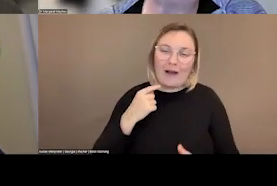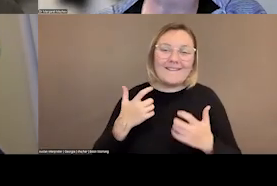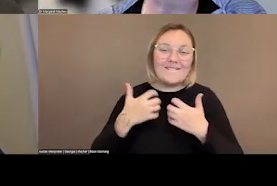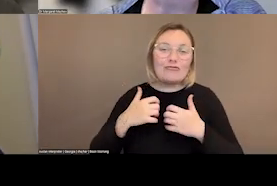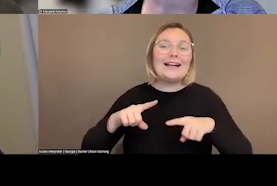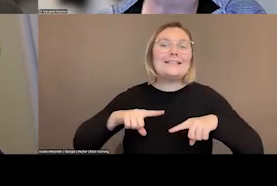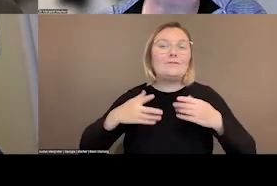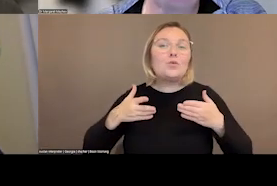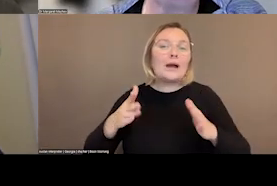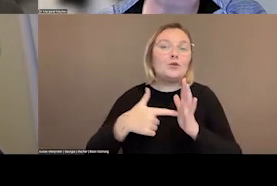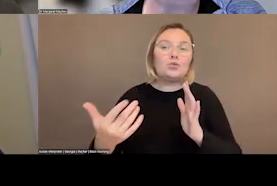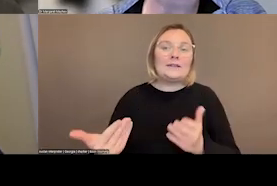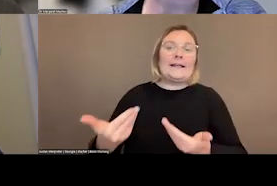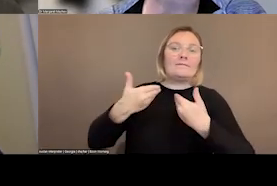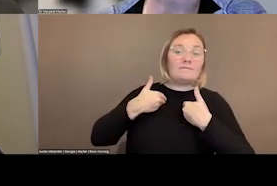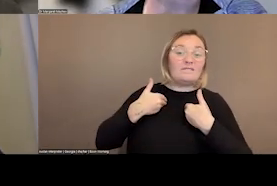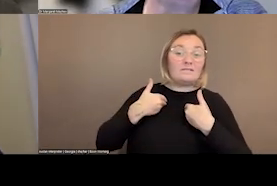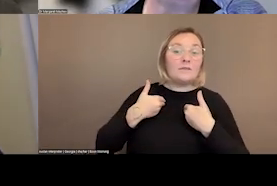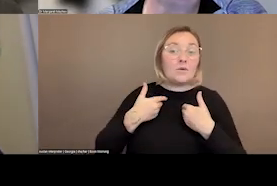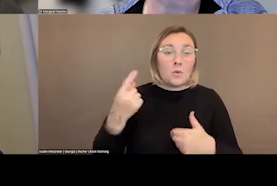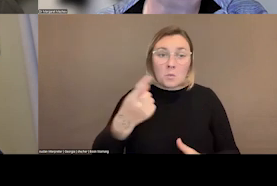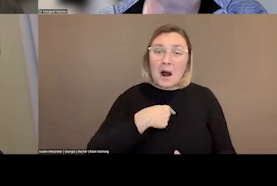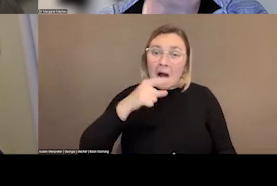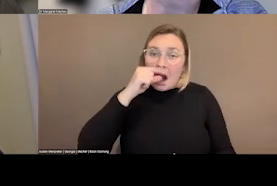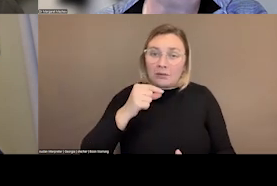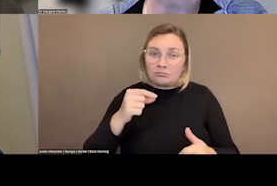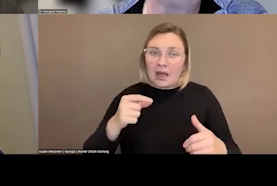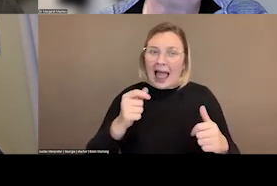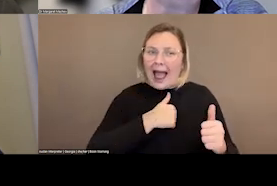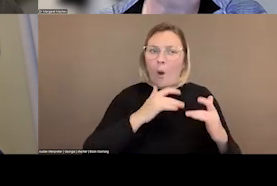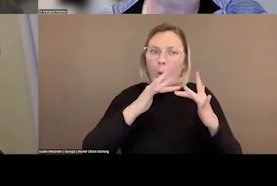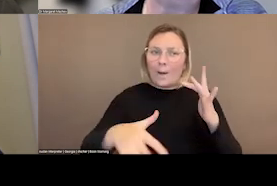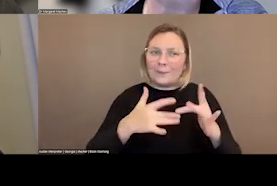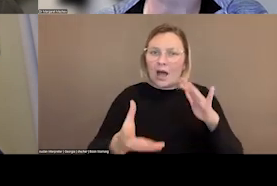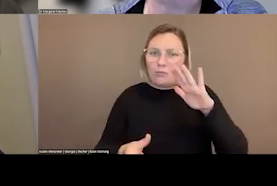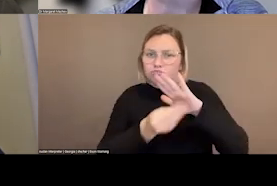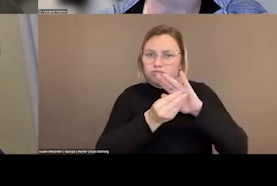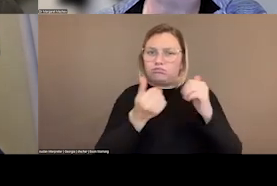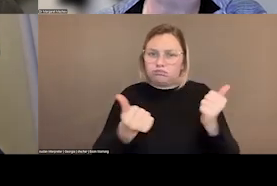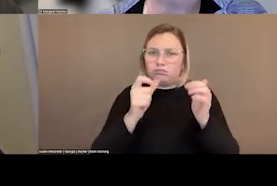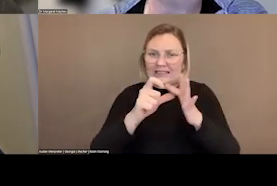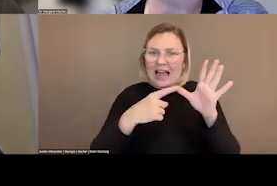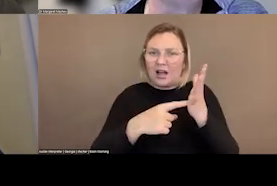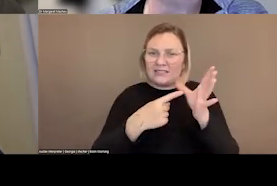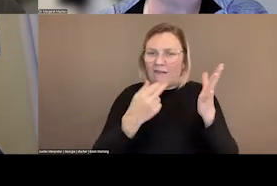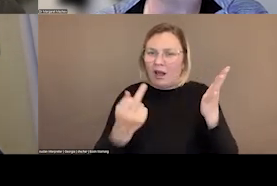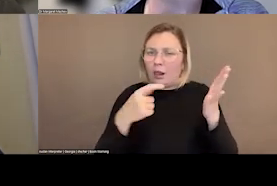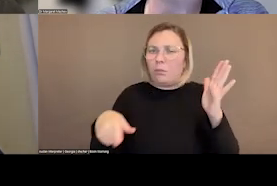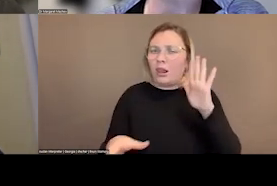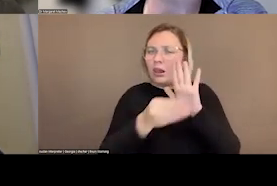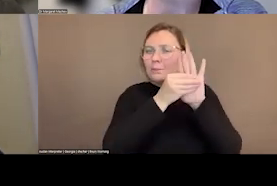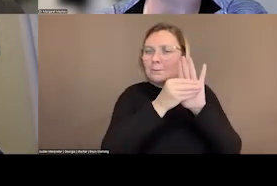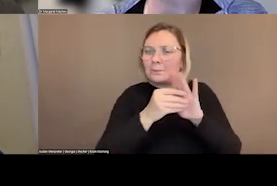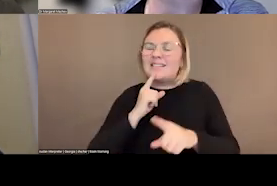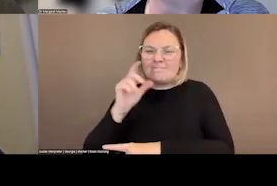for you. Yeah. We can take quite a lot of data on our upload Thank you. section. Yes, it is quite Uh, large,